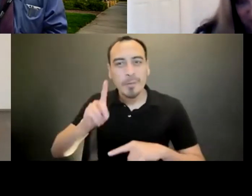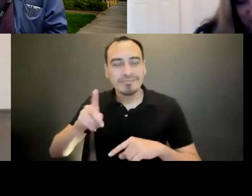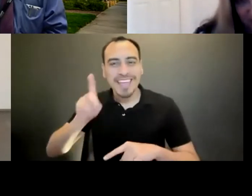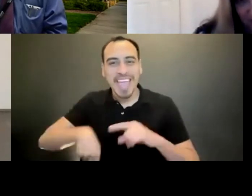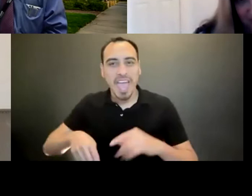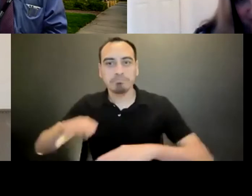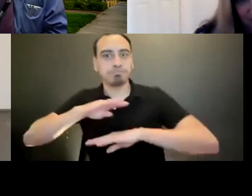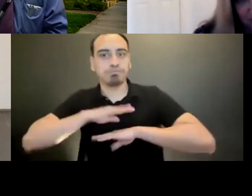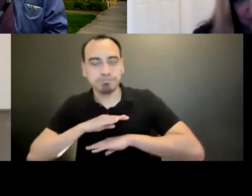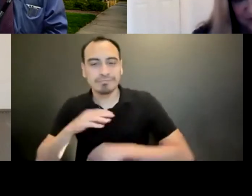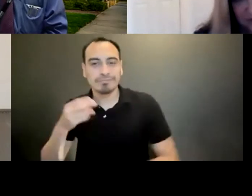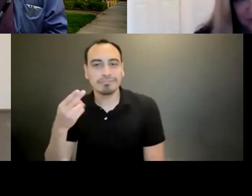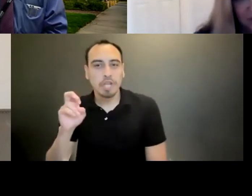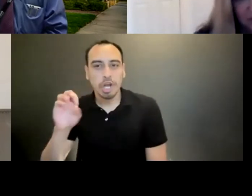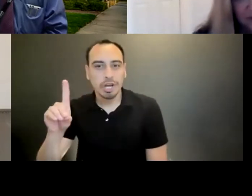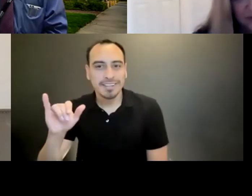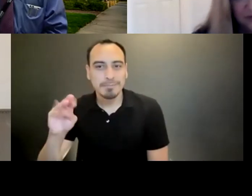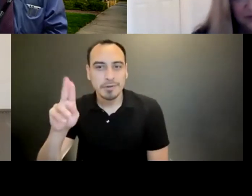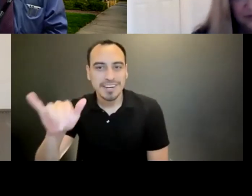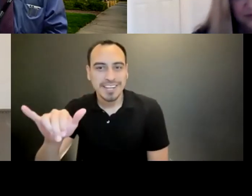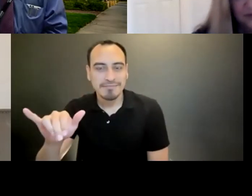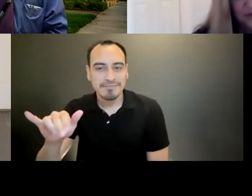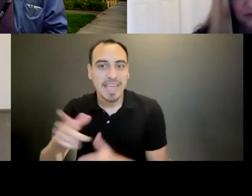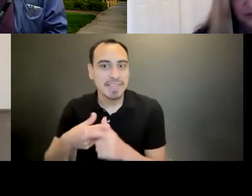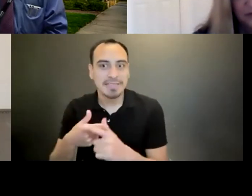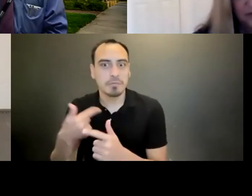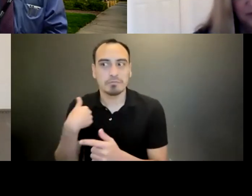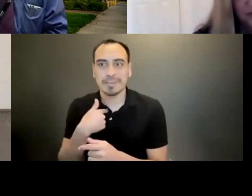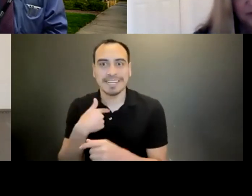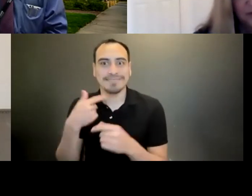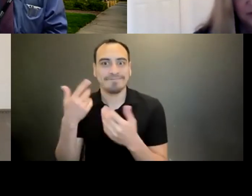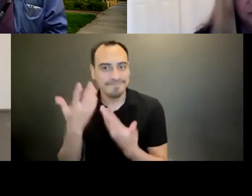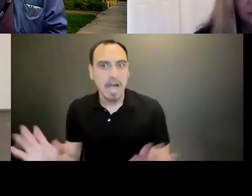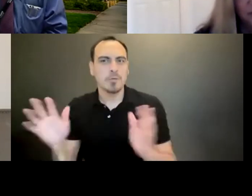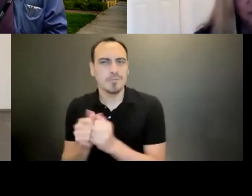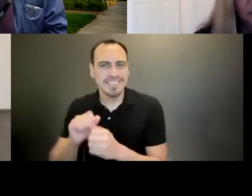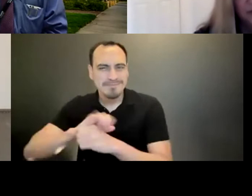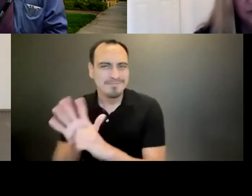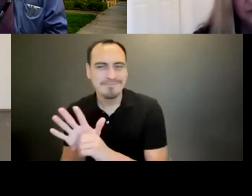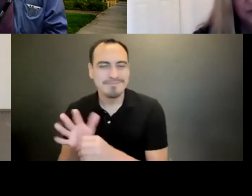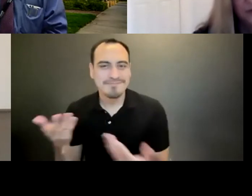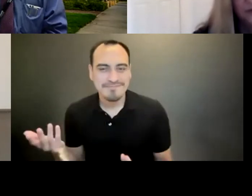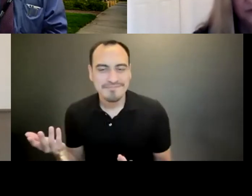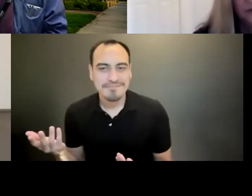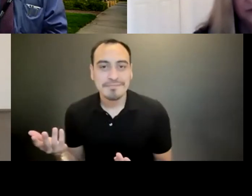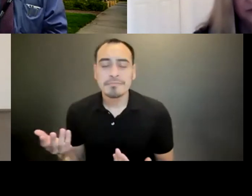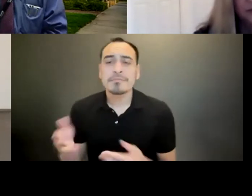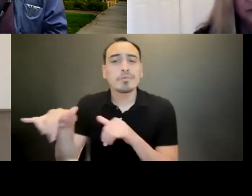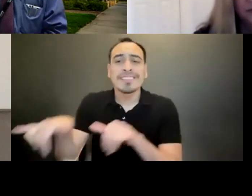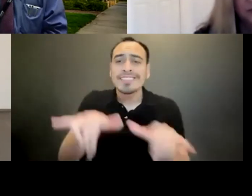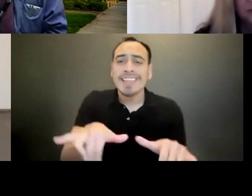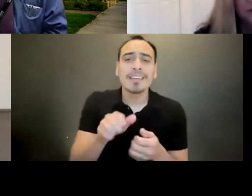And so I think a lot of this, just like wearing a mask and washing your hands and